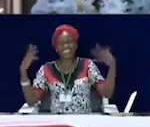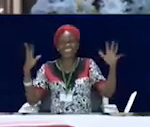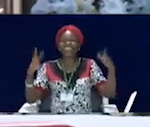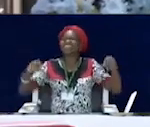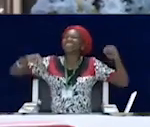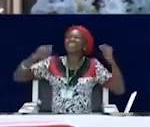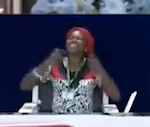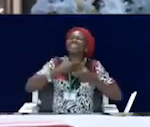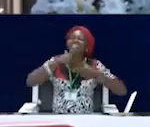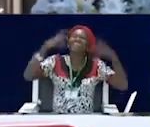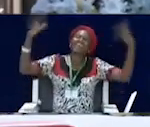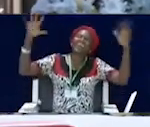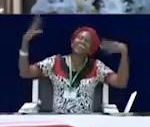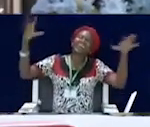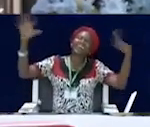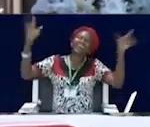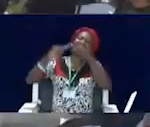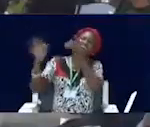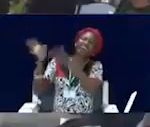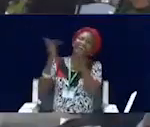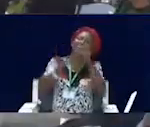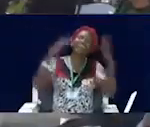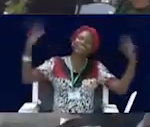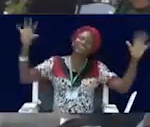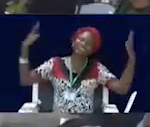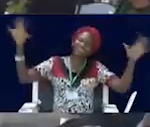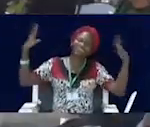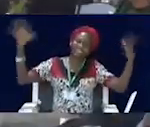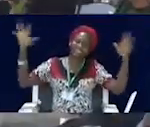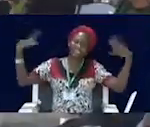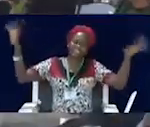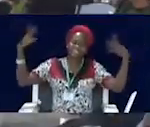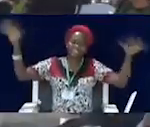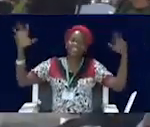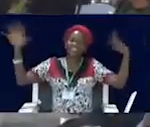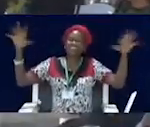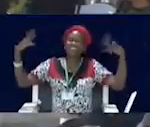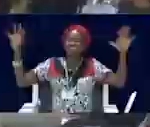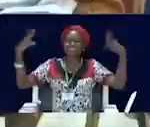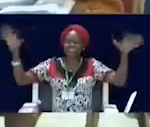Give the Lord a big round of applause. Amen.